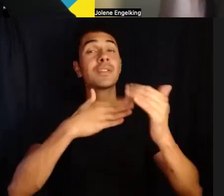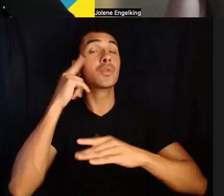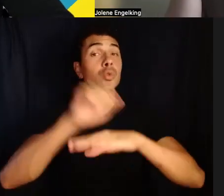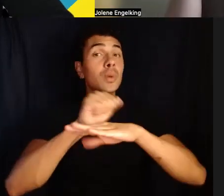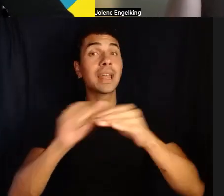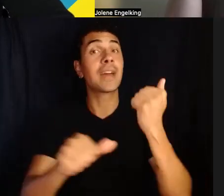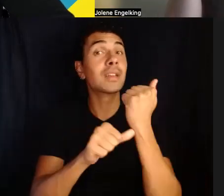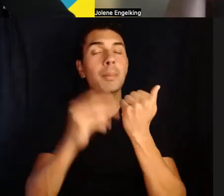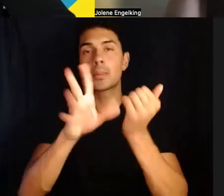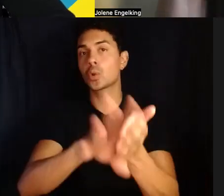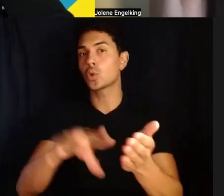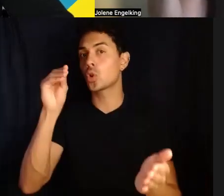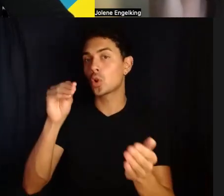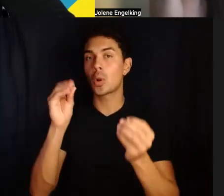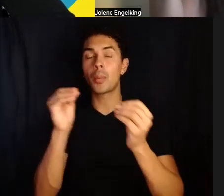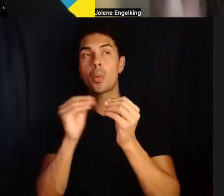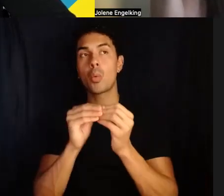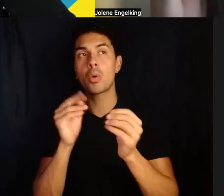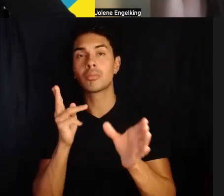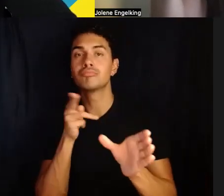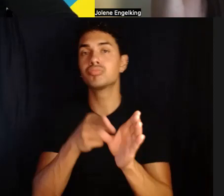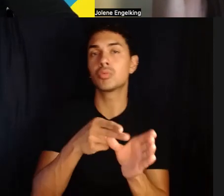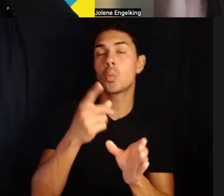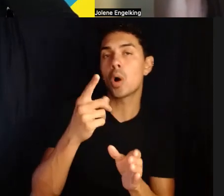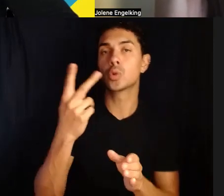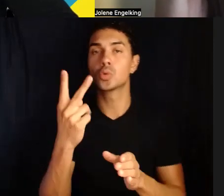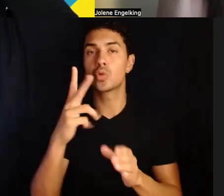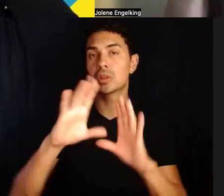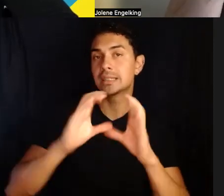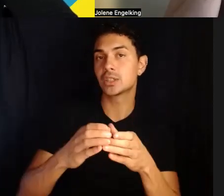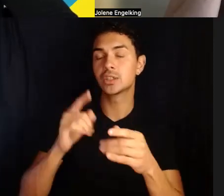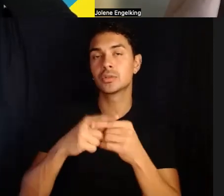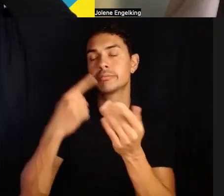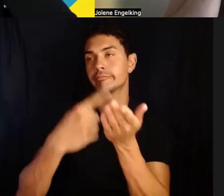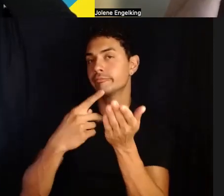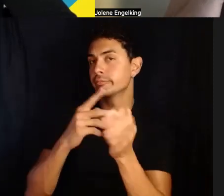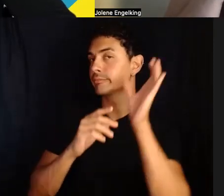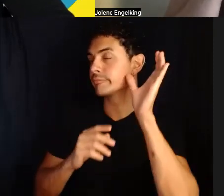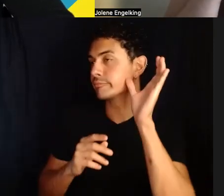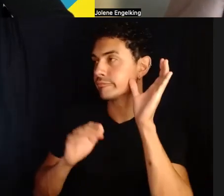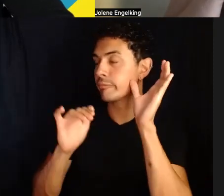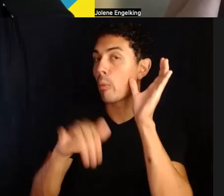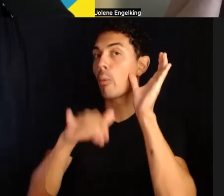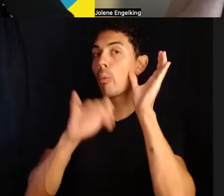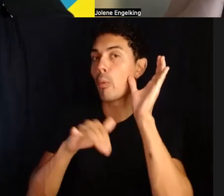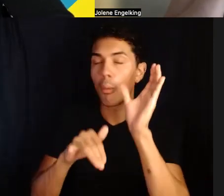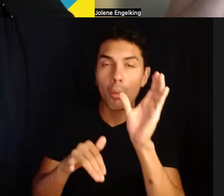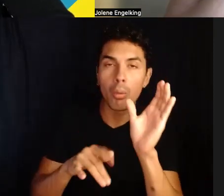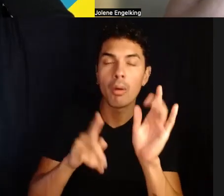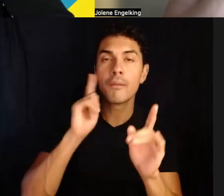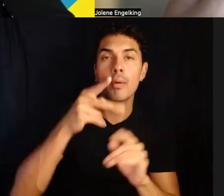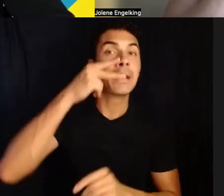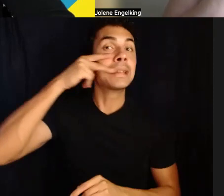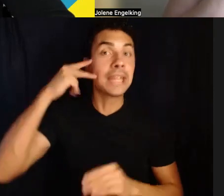learn a little bit or pop in on a few sessions, kind of hear things that are, really true for our Indigenous